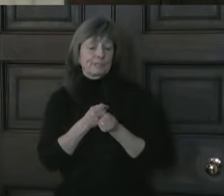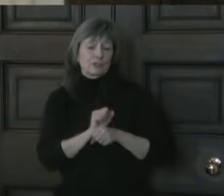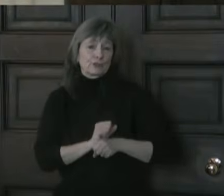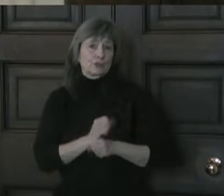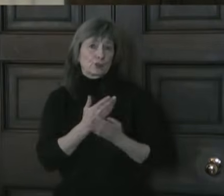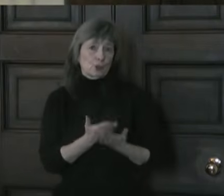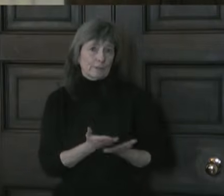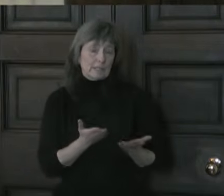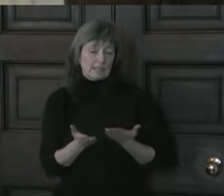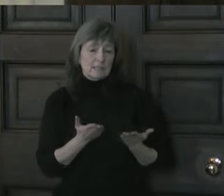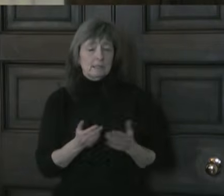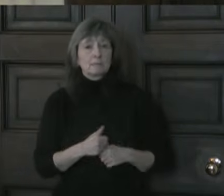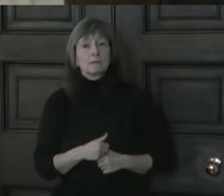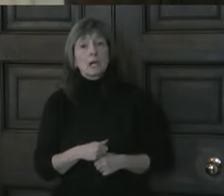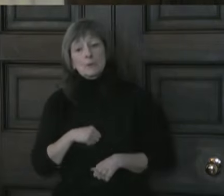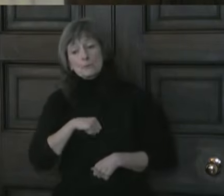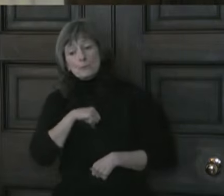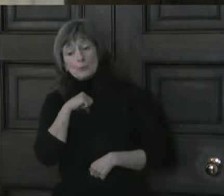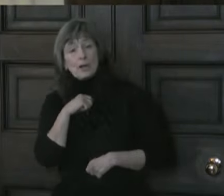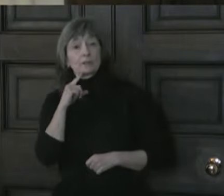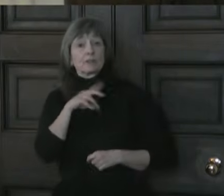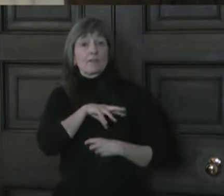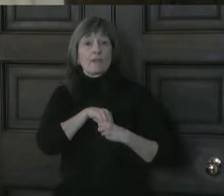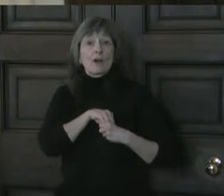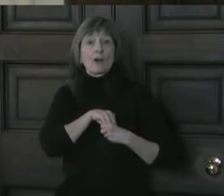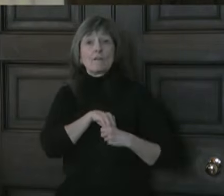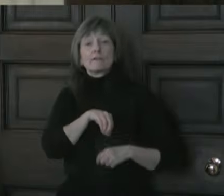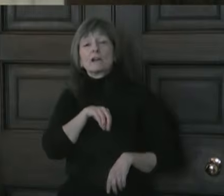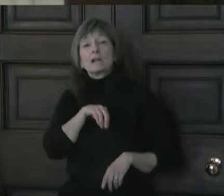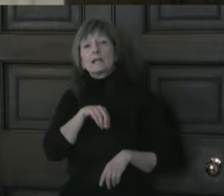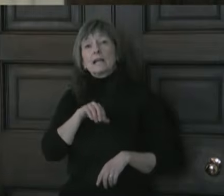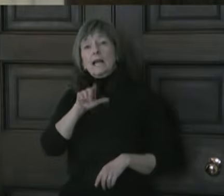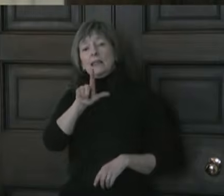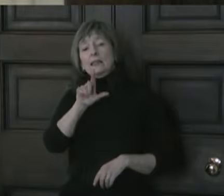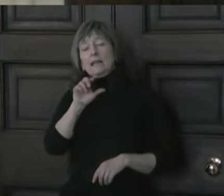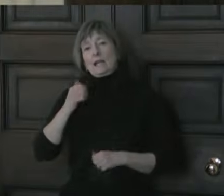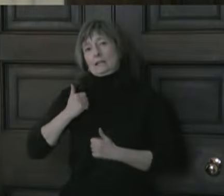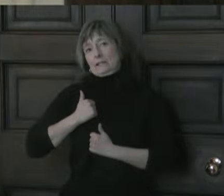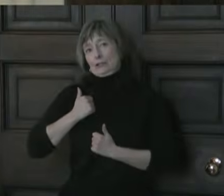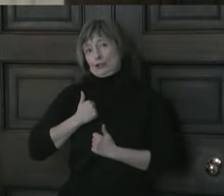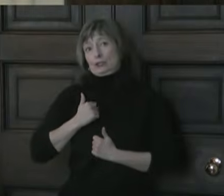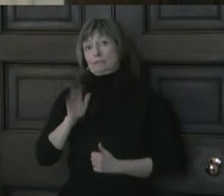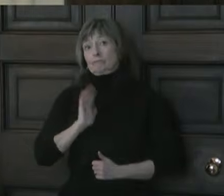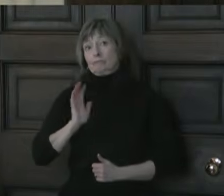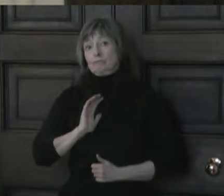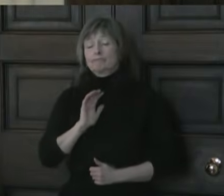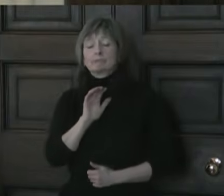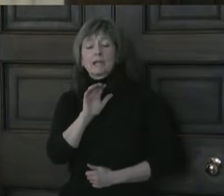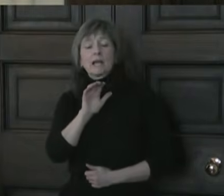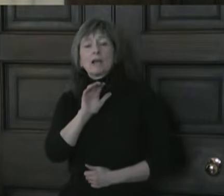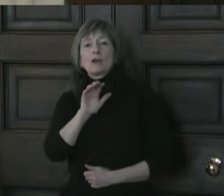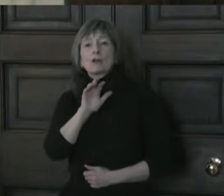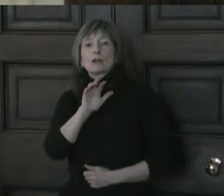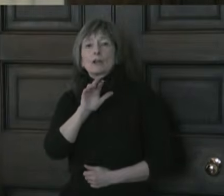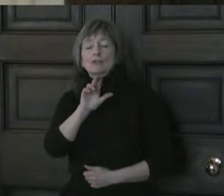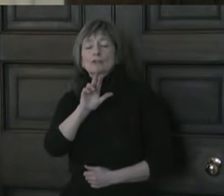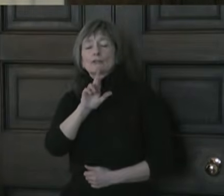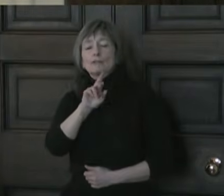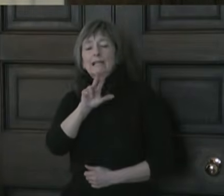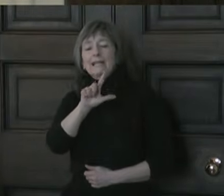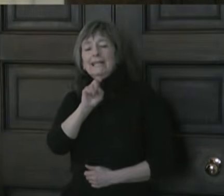A proud veteran and member of the Royal Canadian Legion Branch 13, Miss Hugster is well known as